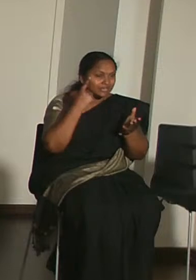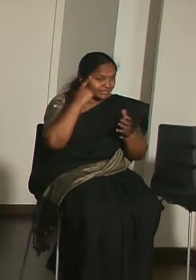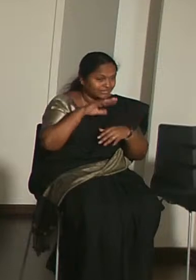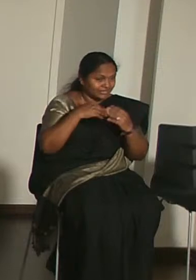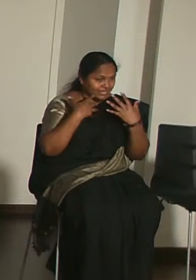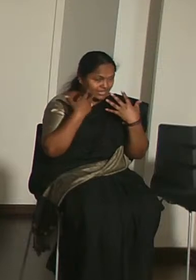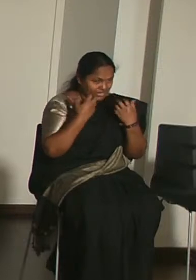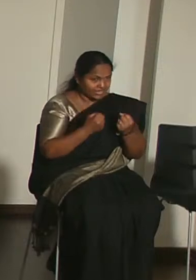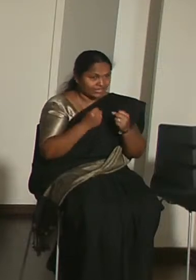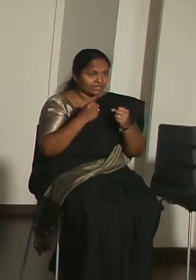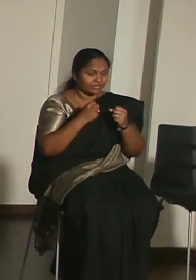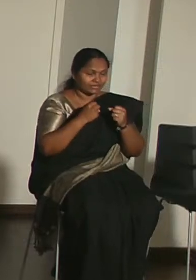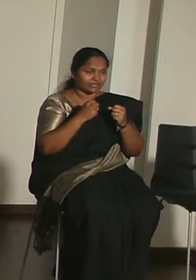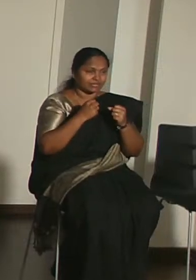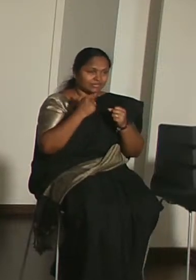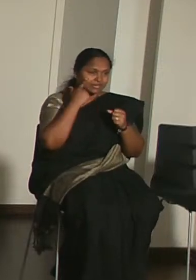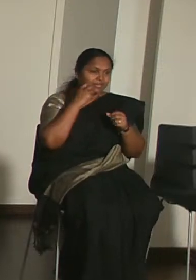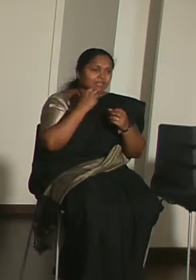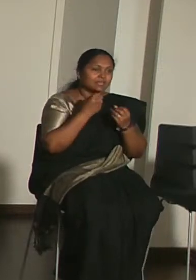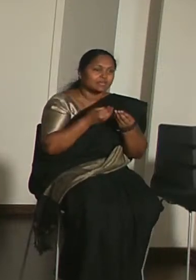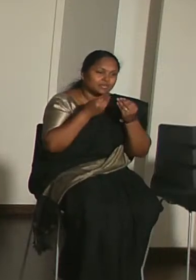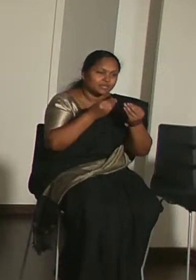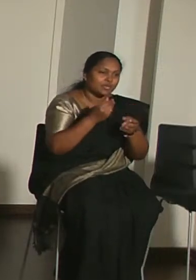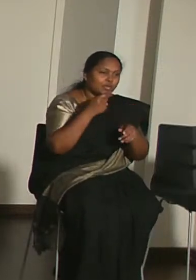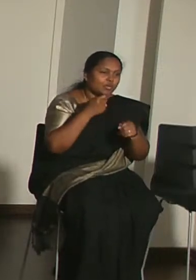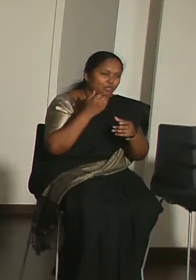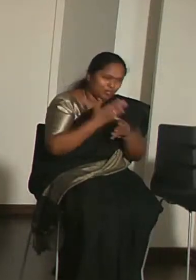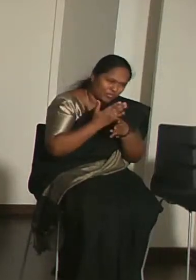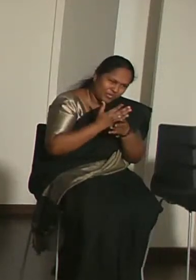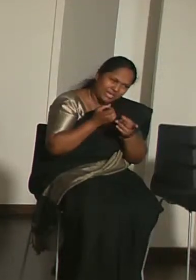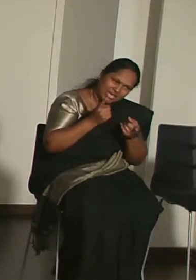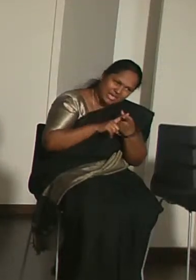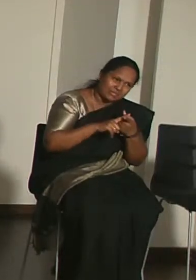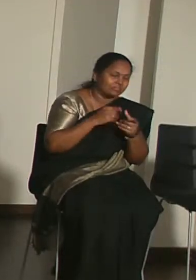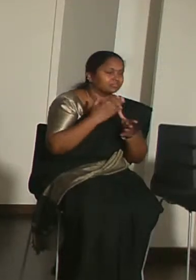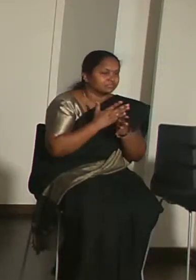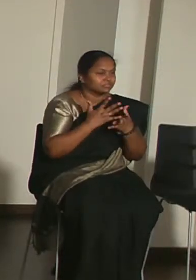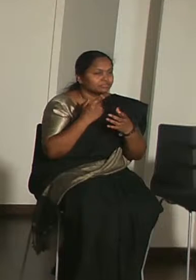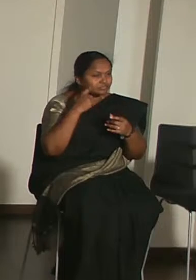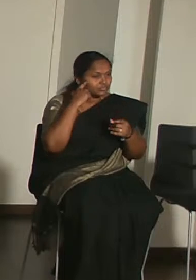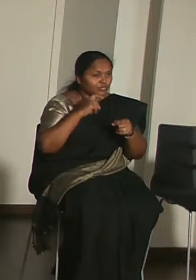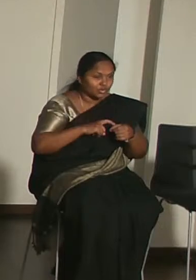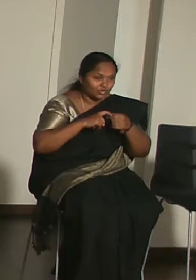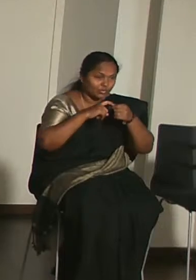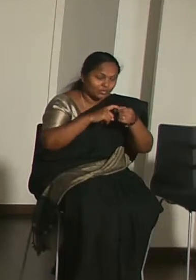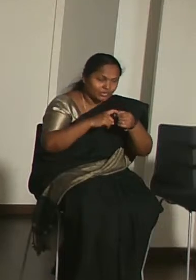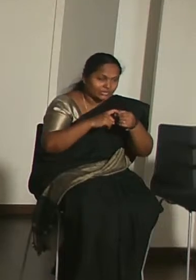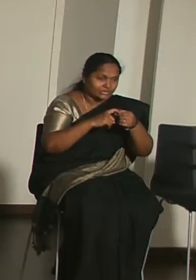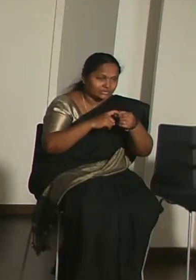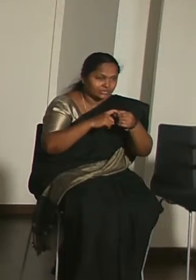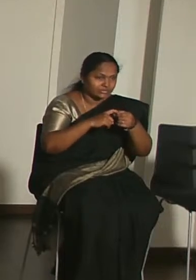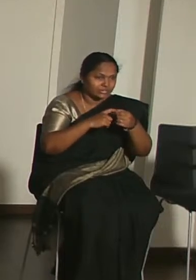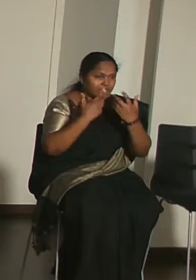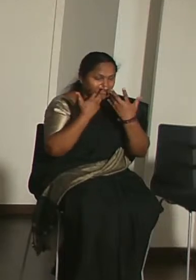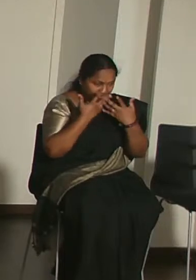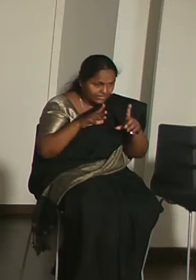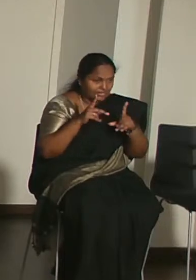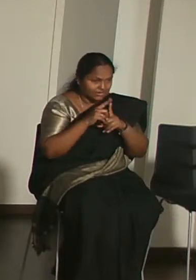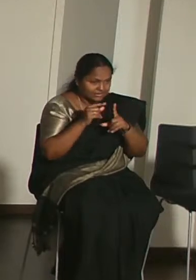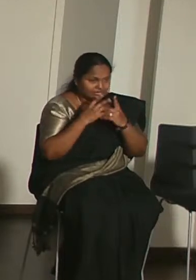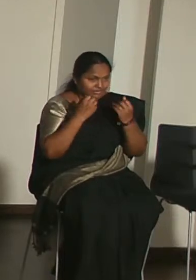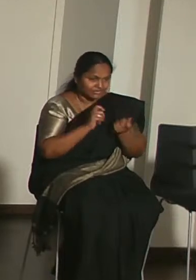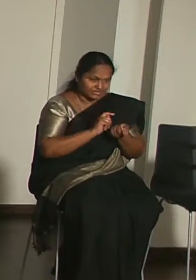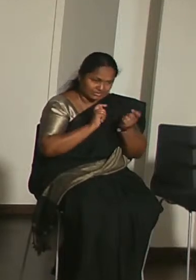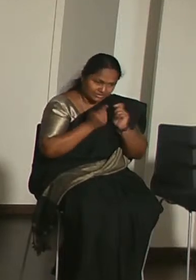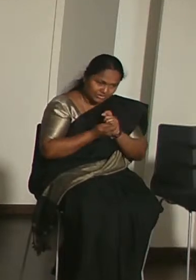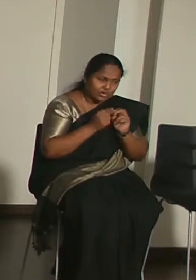are mediating, there is this curatorial work happening, some labor is happening. So the question is, does anything change at all? And I